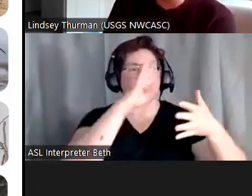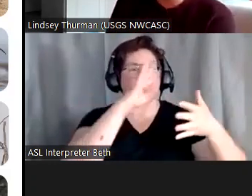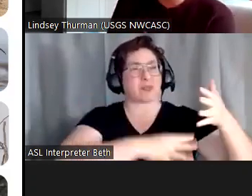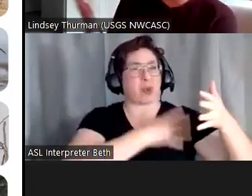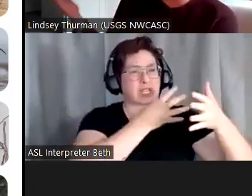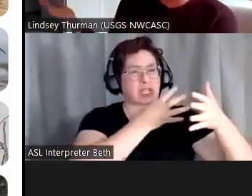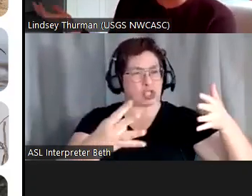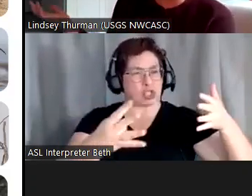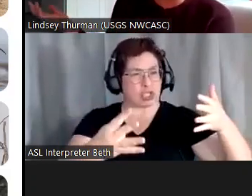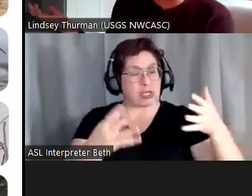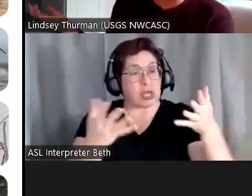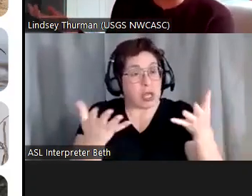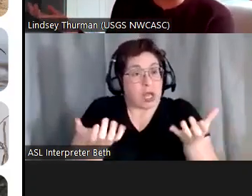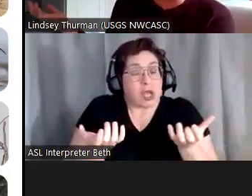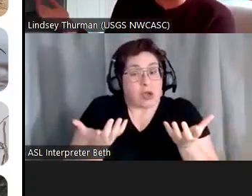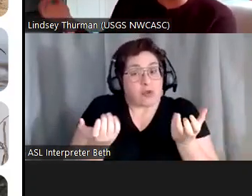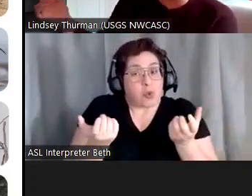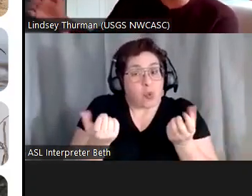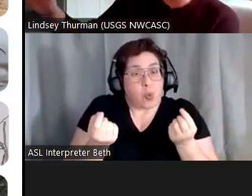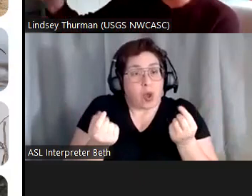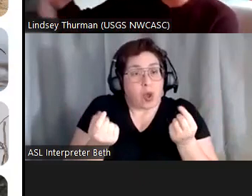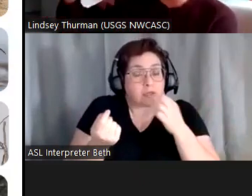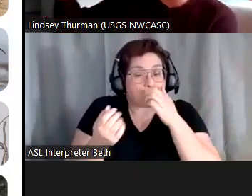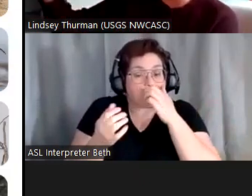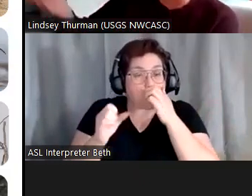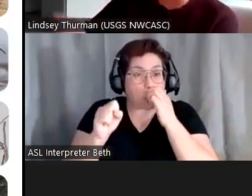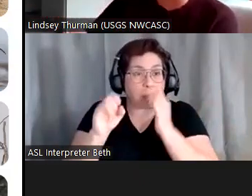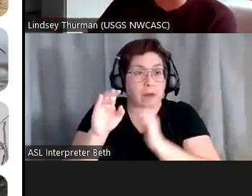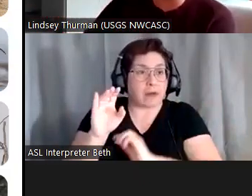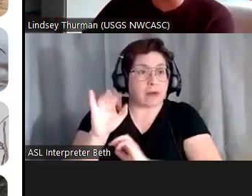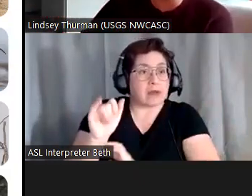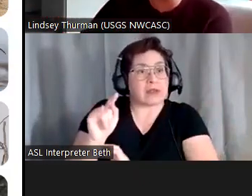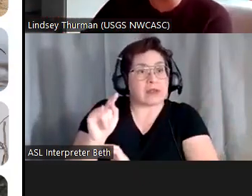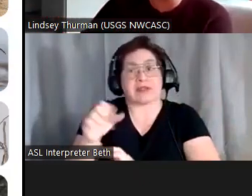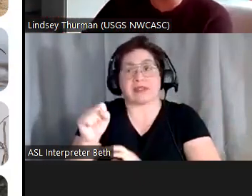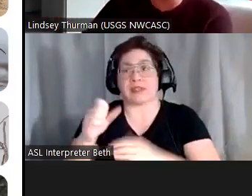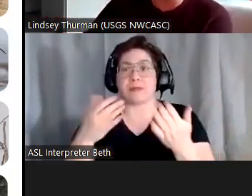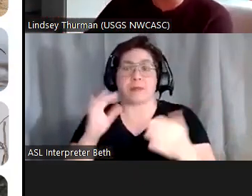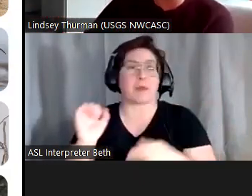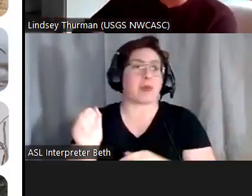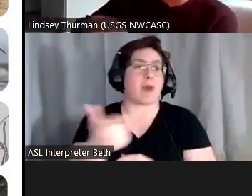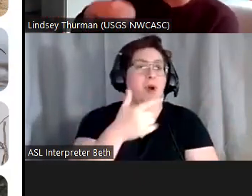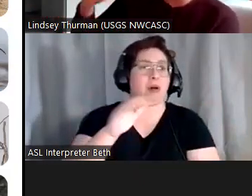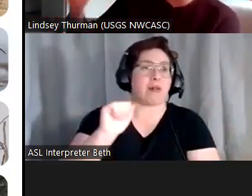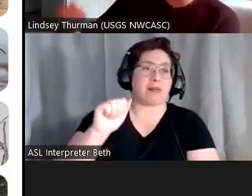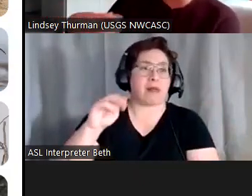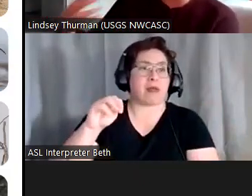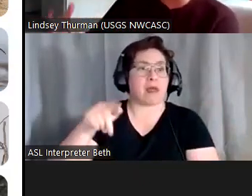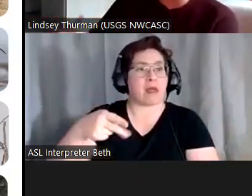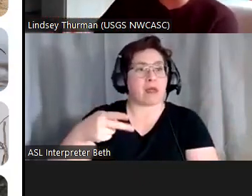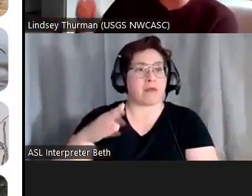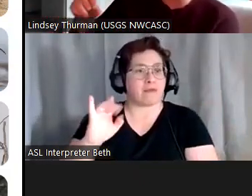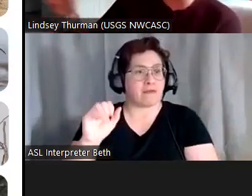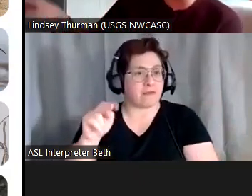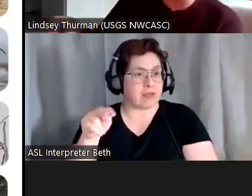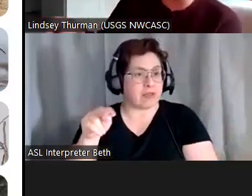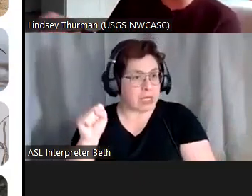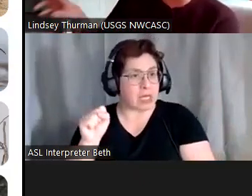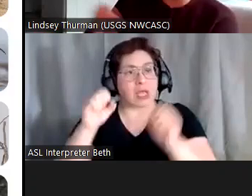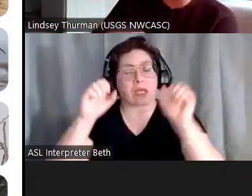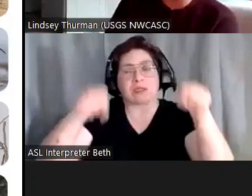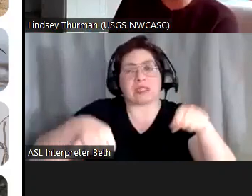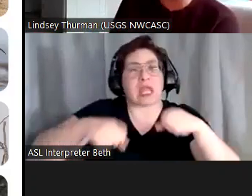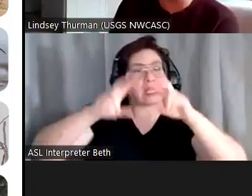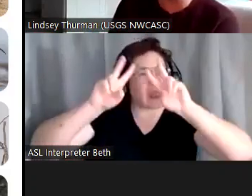if you wanted to do a great synthesis across, say, all amphibians that have had an AC assessment done, you could do analyses on